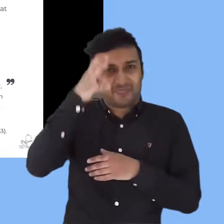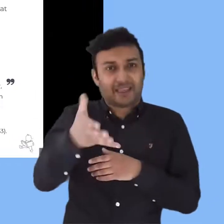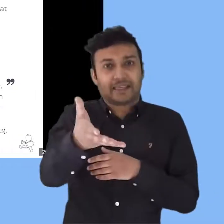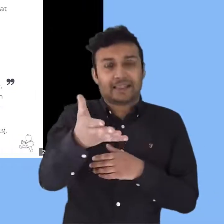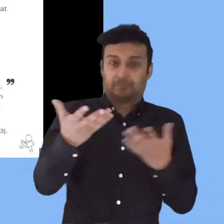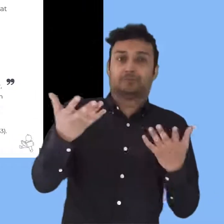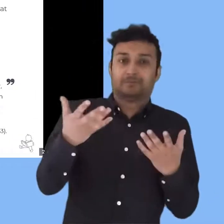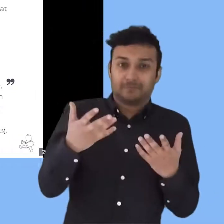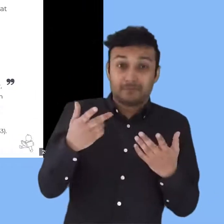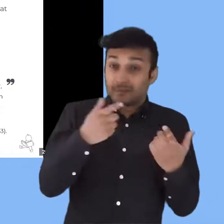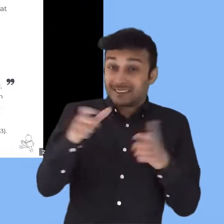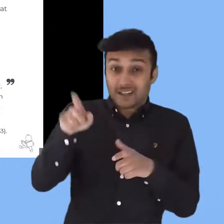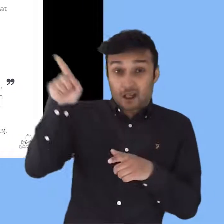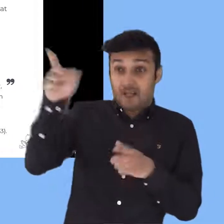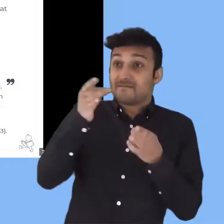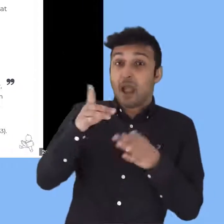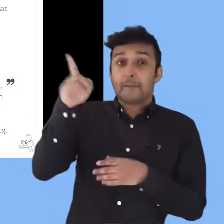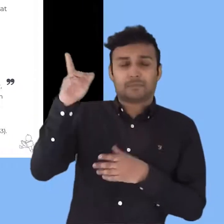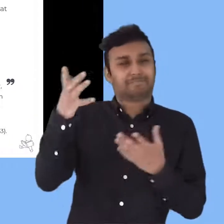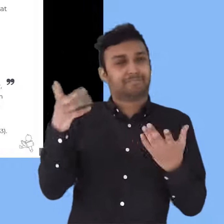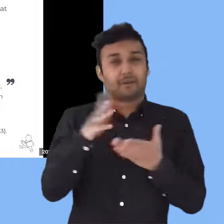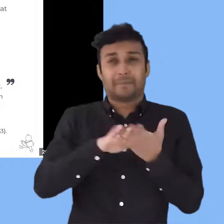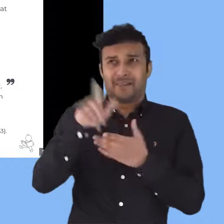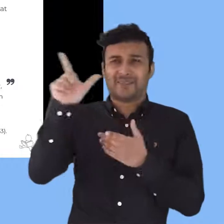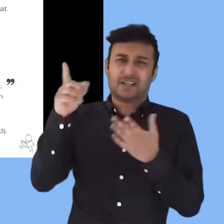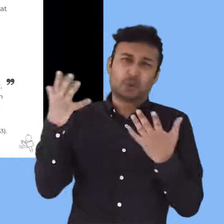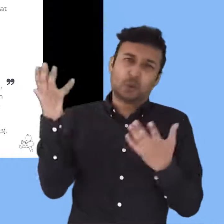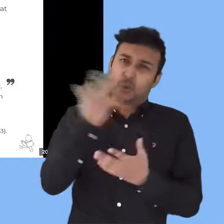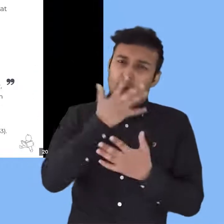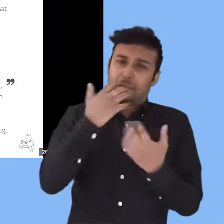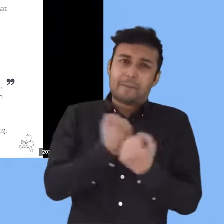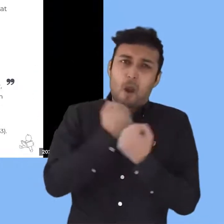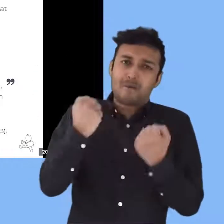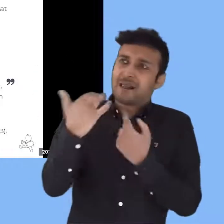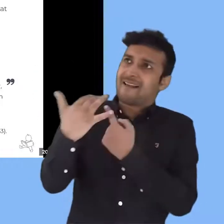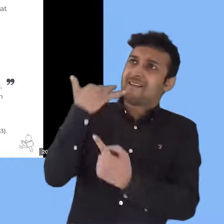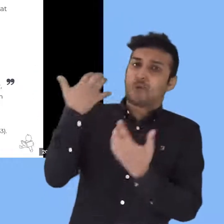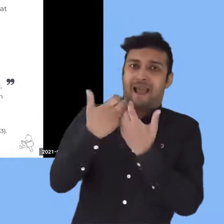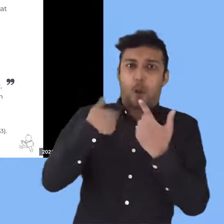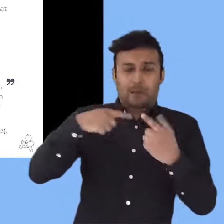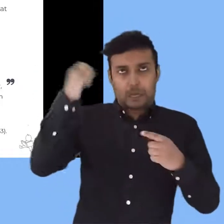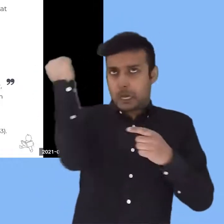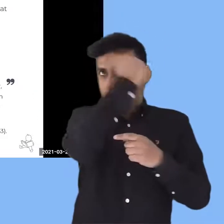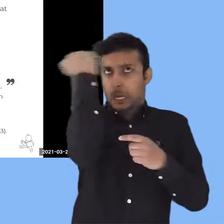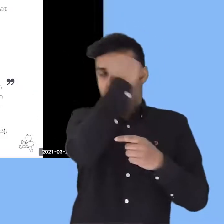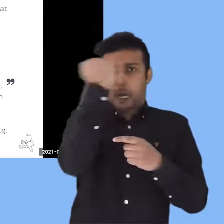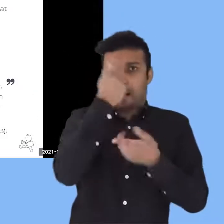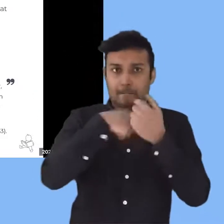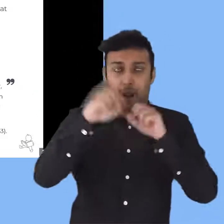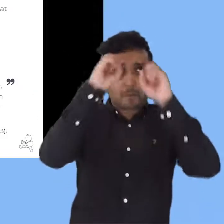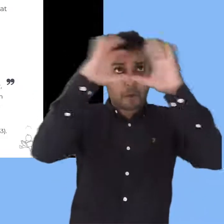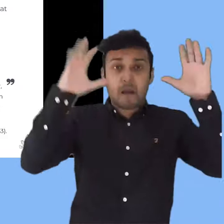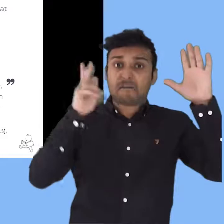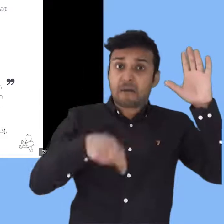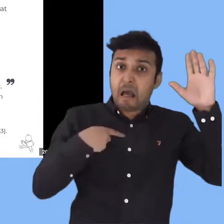we see race and racism. So it's really, really important that we recognise the unreality of race as a